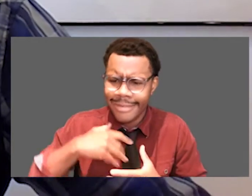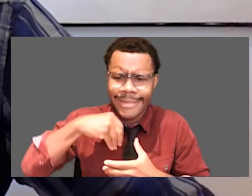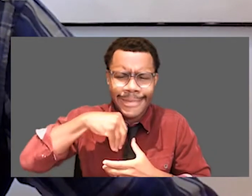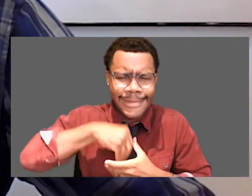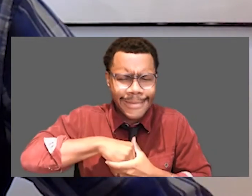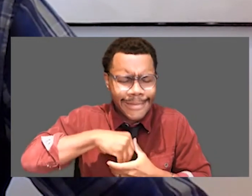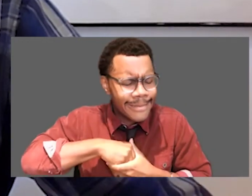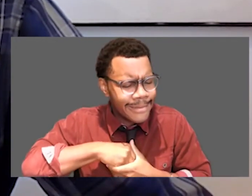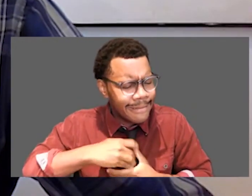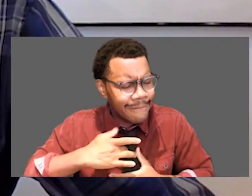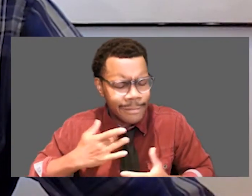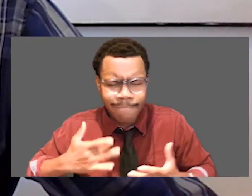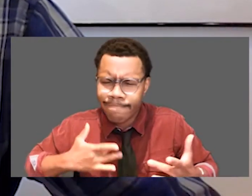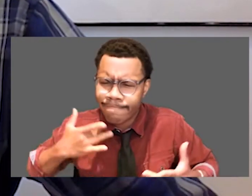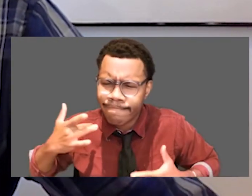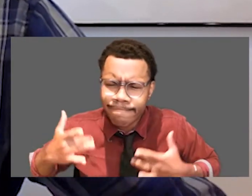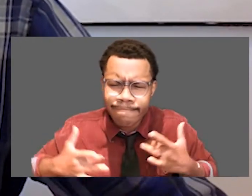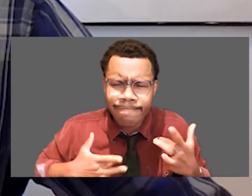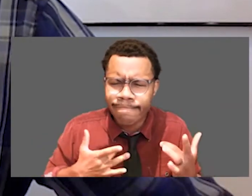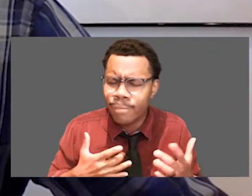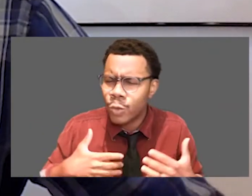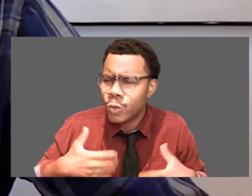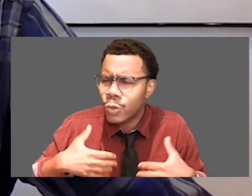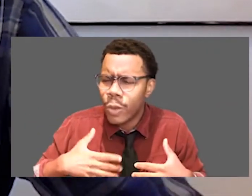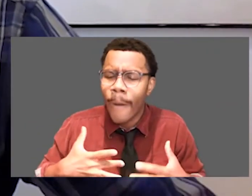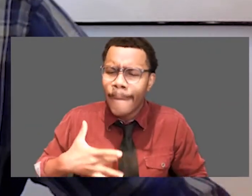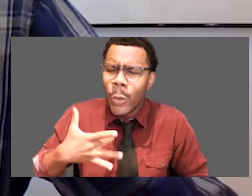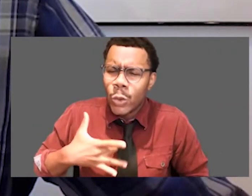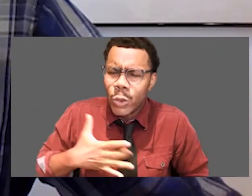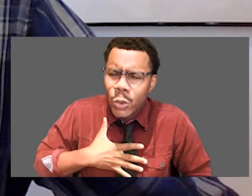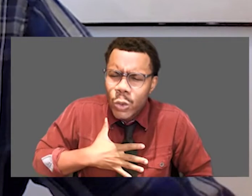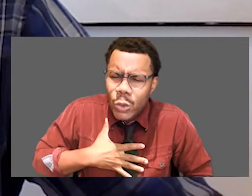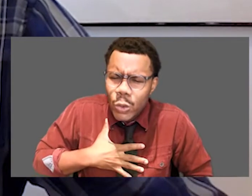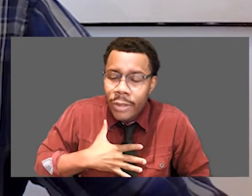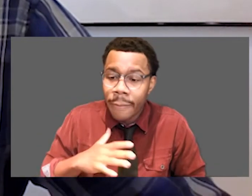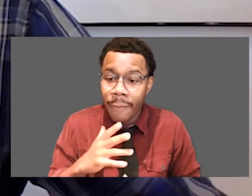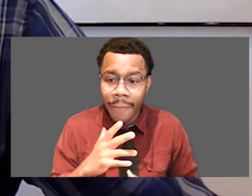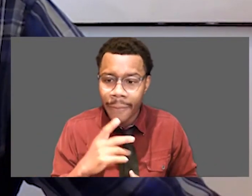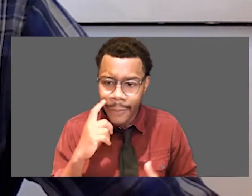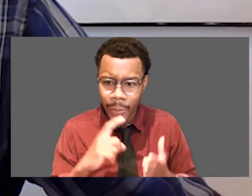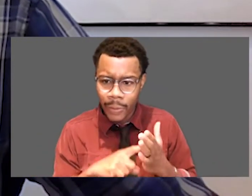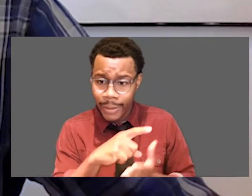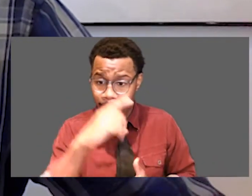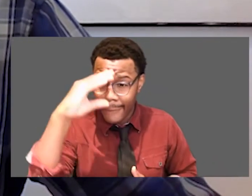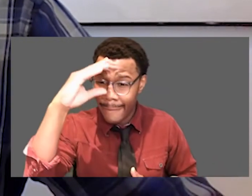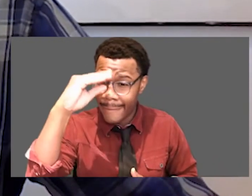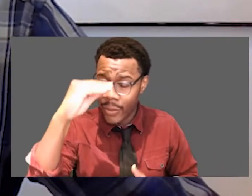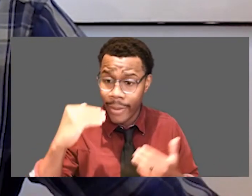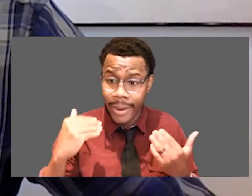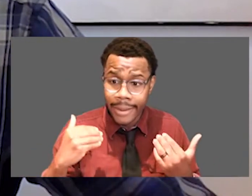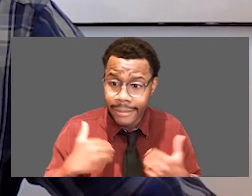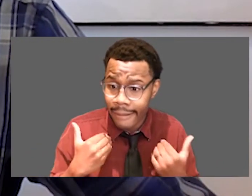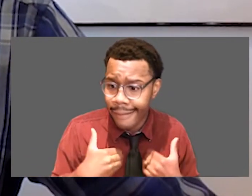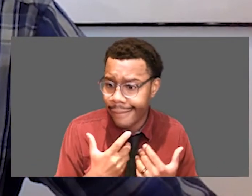me as I watched a very young little boy try to enjoy his fifth birthday party amid his mother's wild